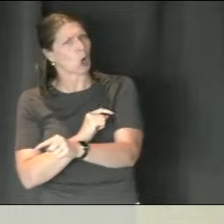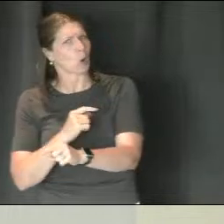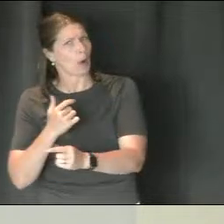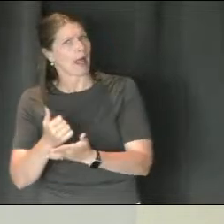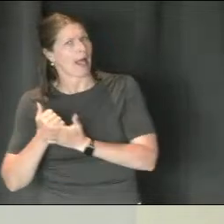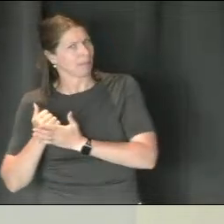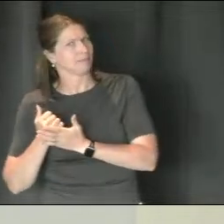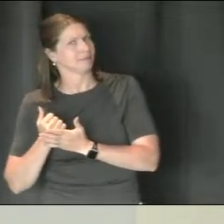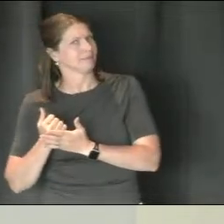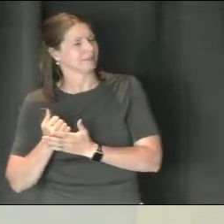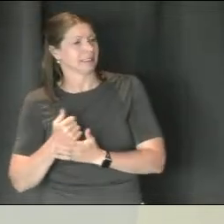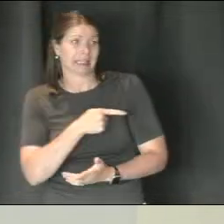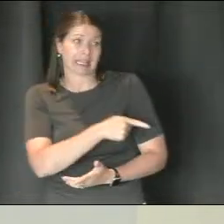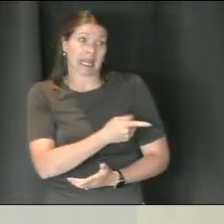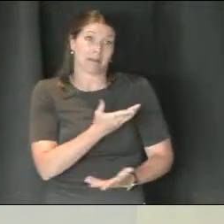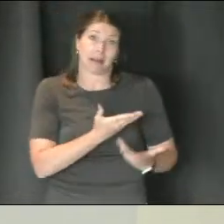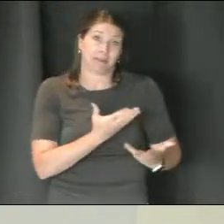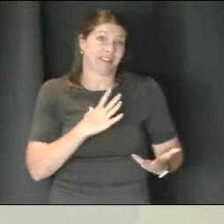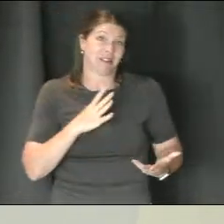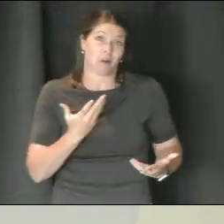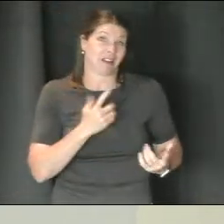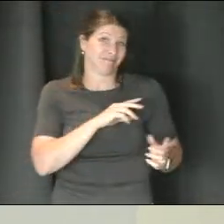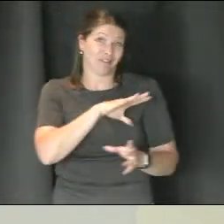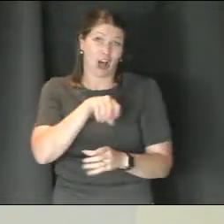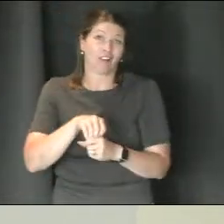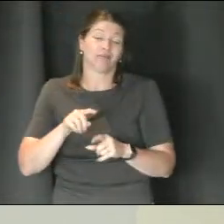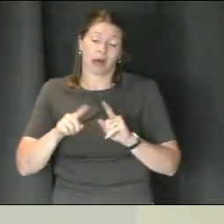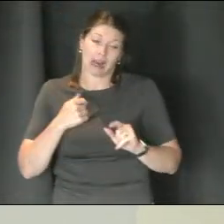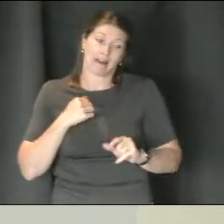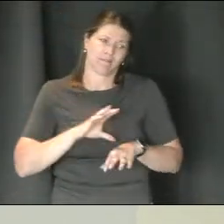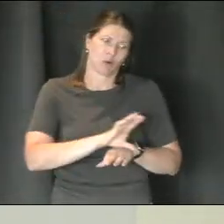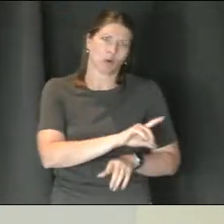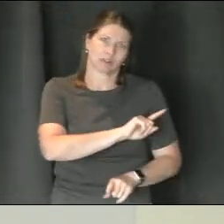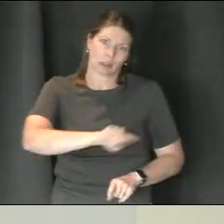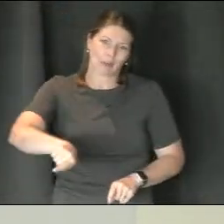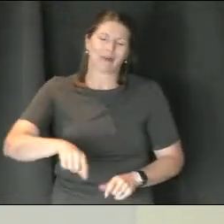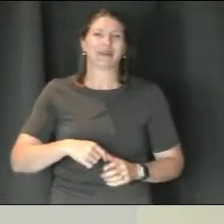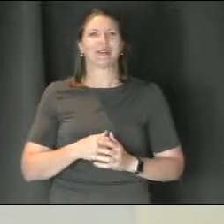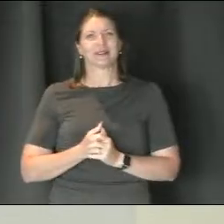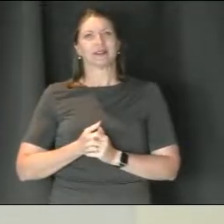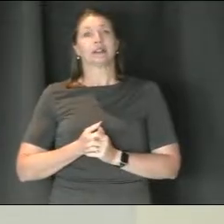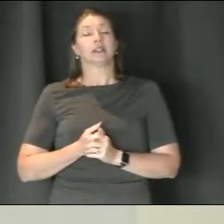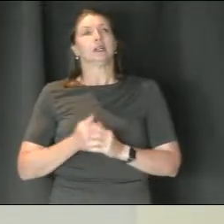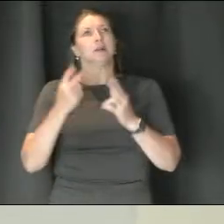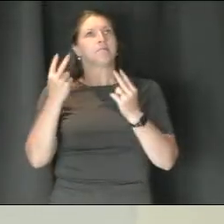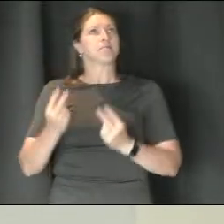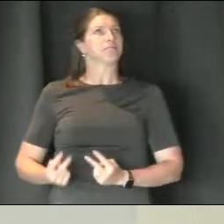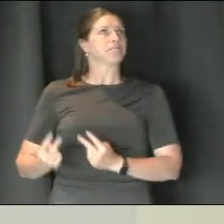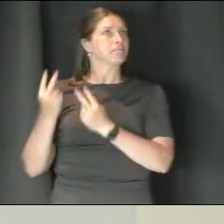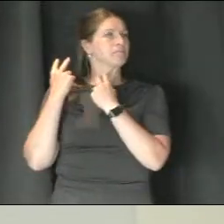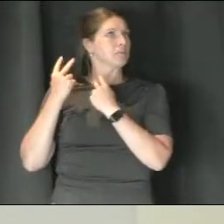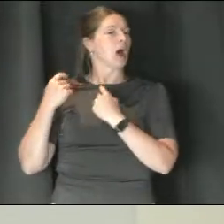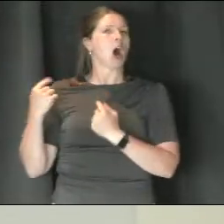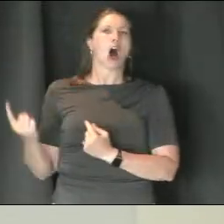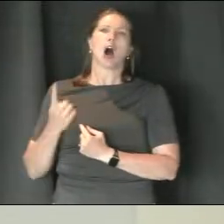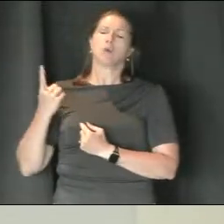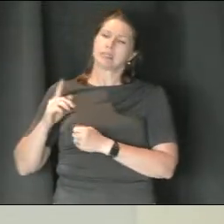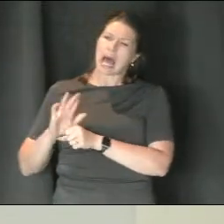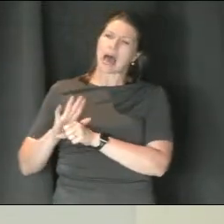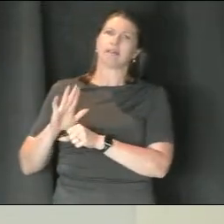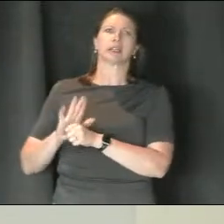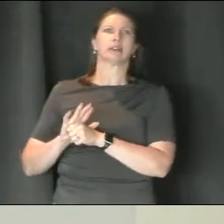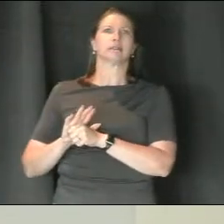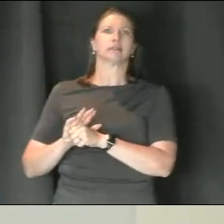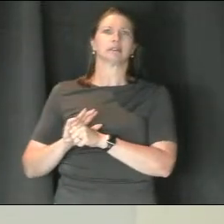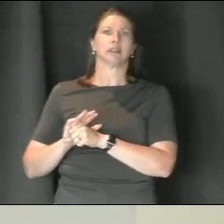you to you all. For as long as I can remember, I have been an advocate, standing up for someone